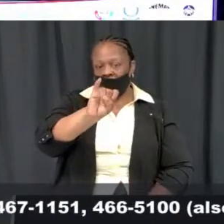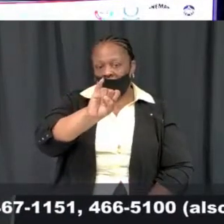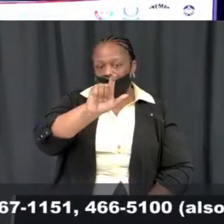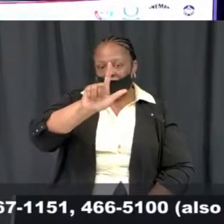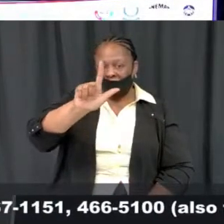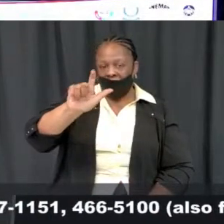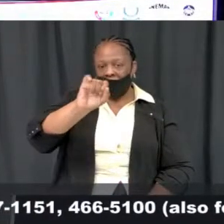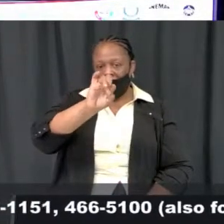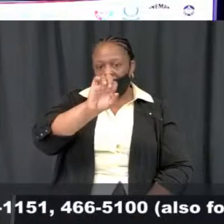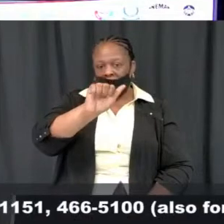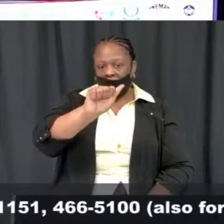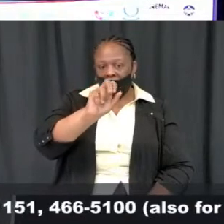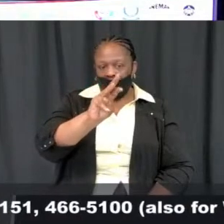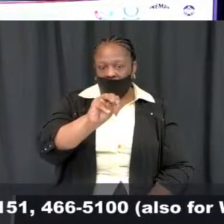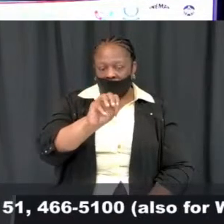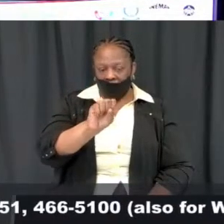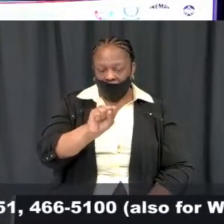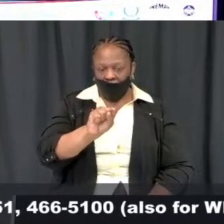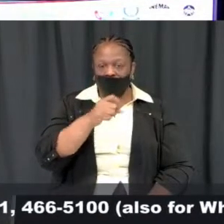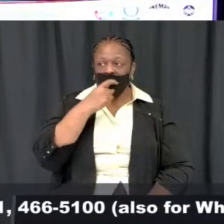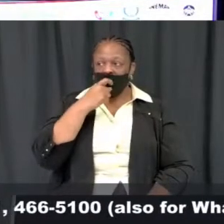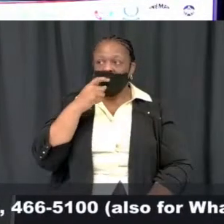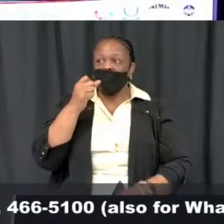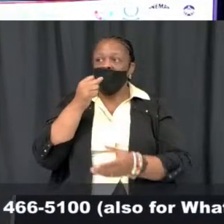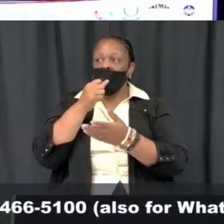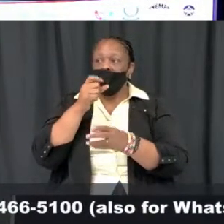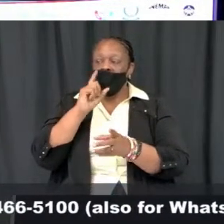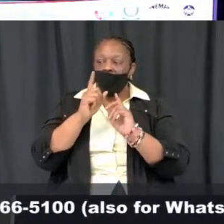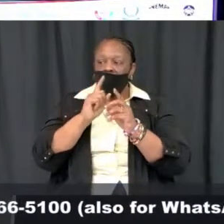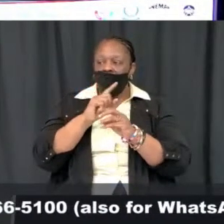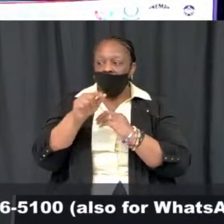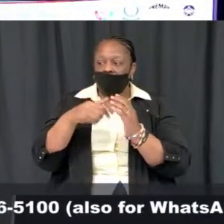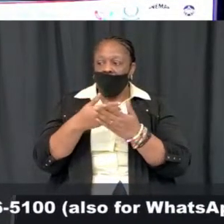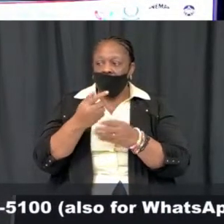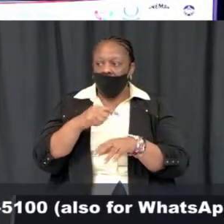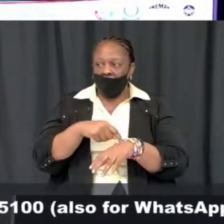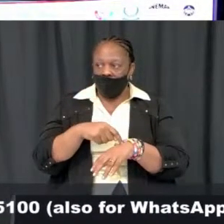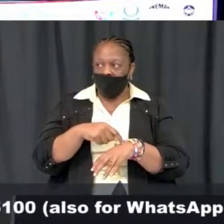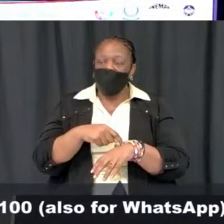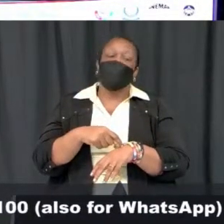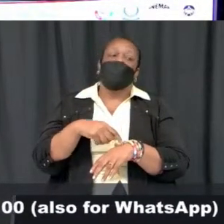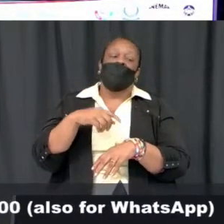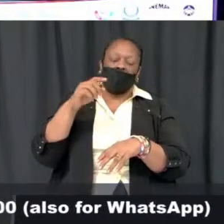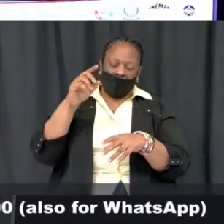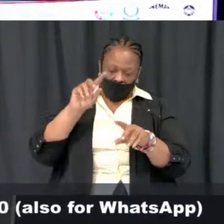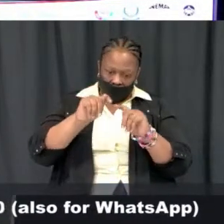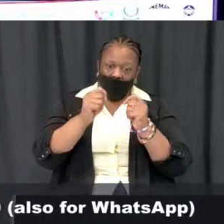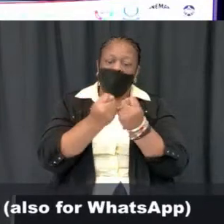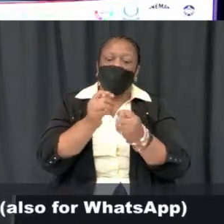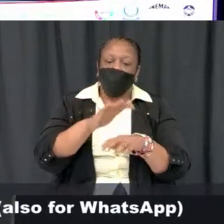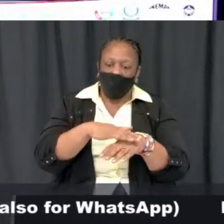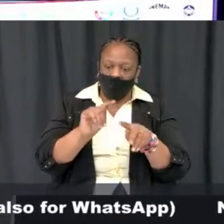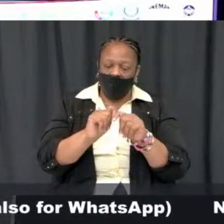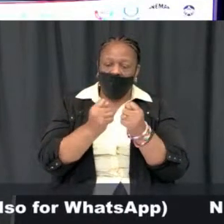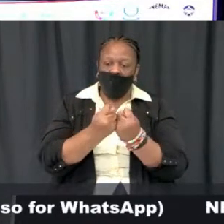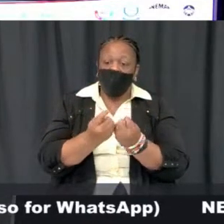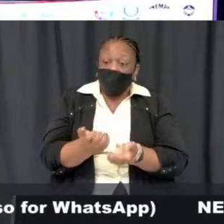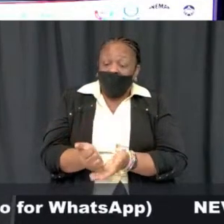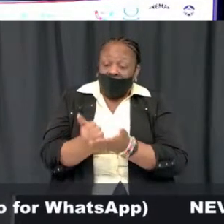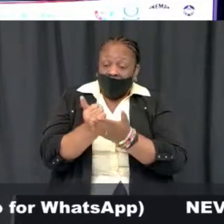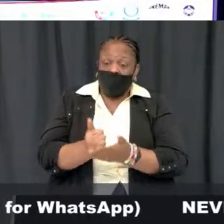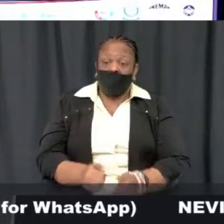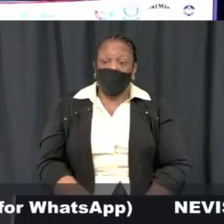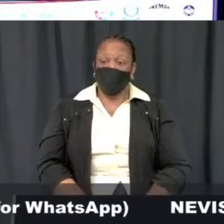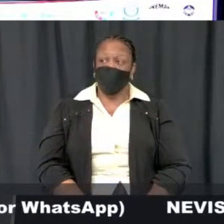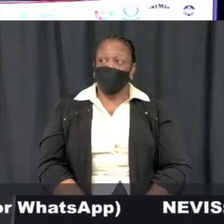provides guidance when it comes to the media arm of the National COVID-19 Task Force. You have Ms.